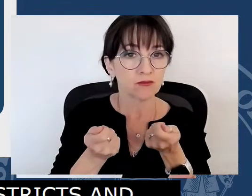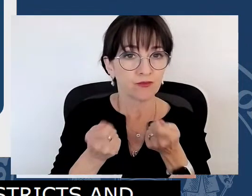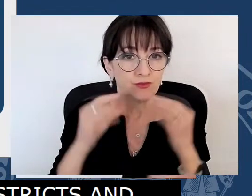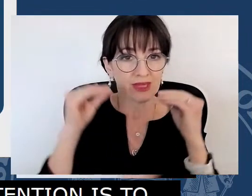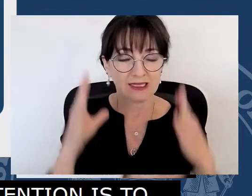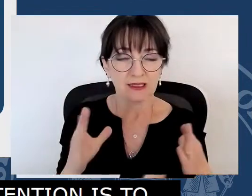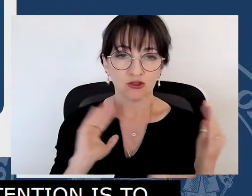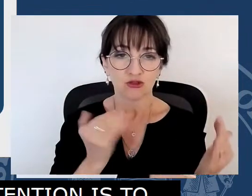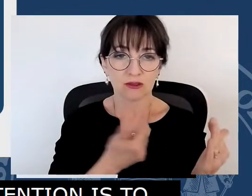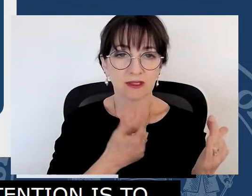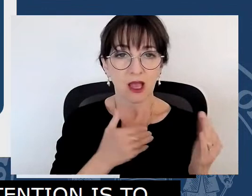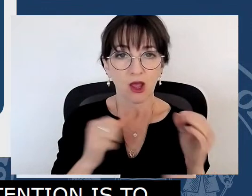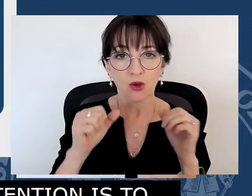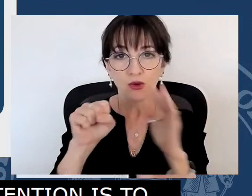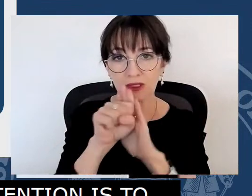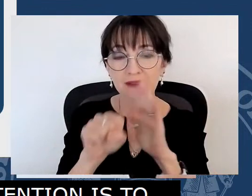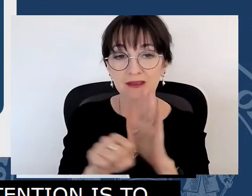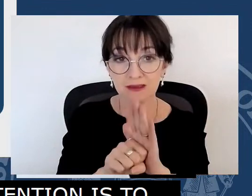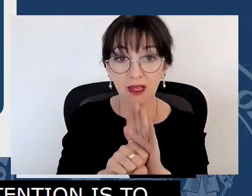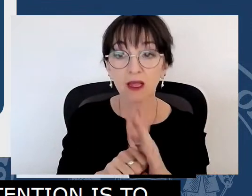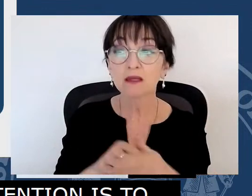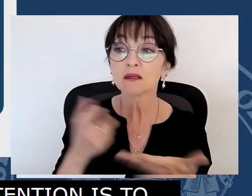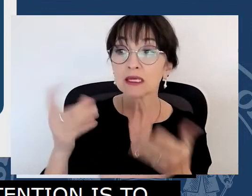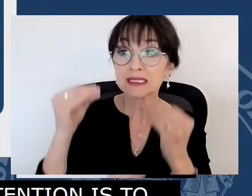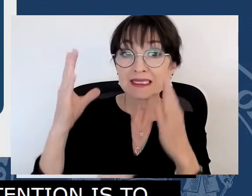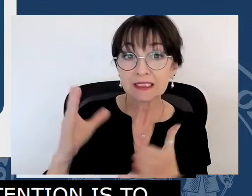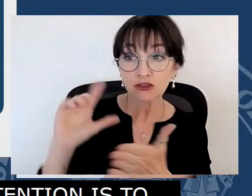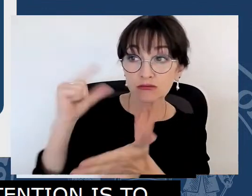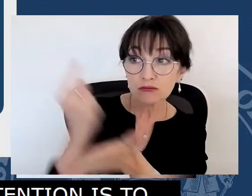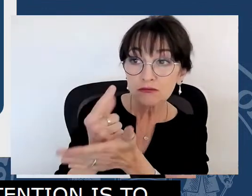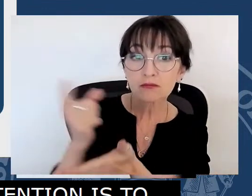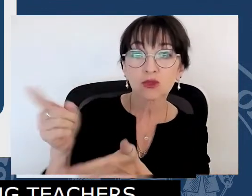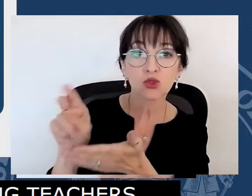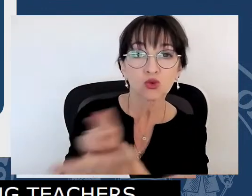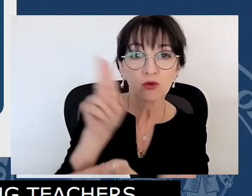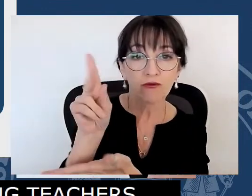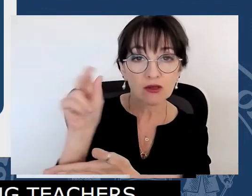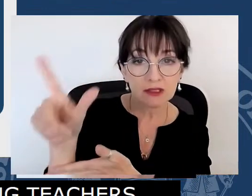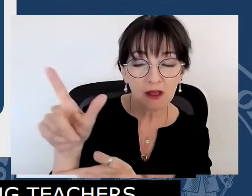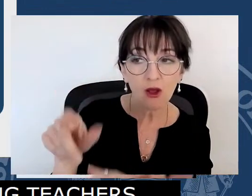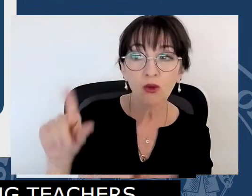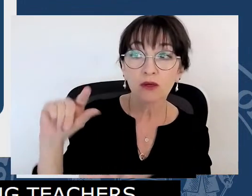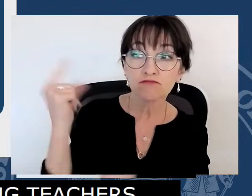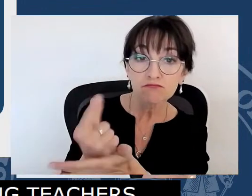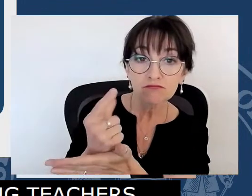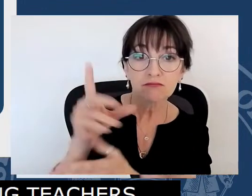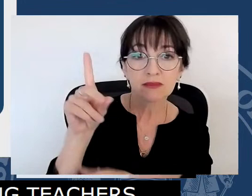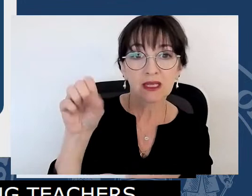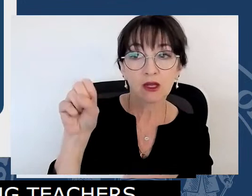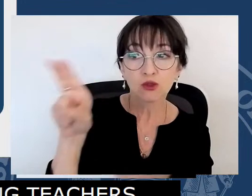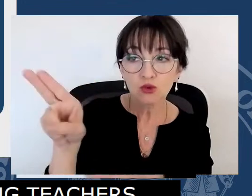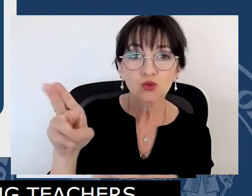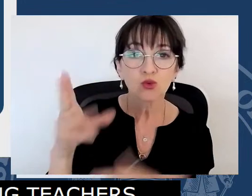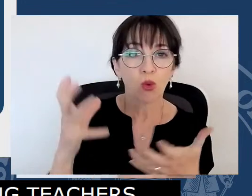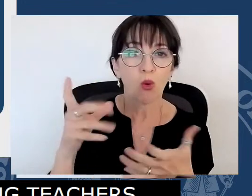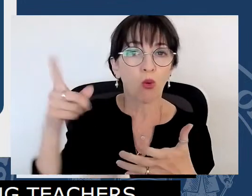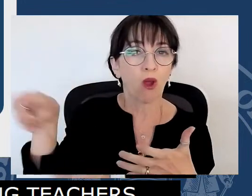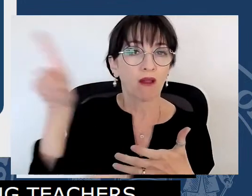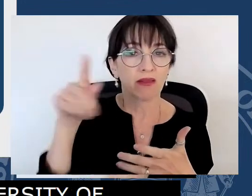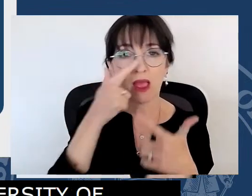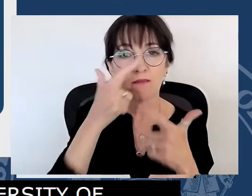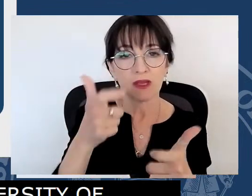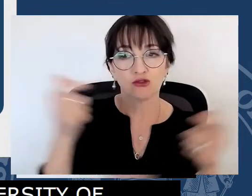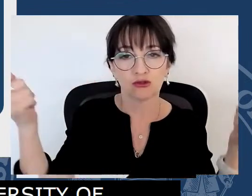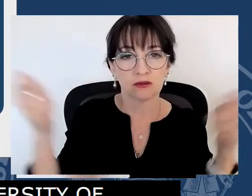as they graduate from the University of Delaware, from Delaware State University, and as they graduate from colleges in other